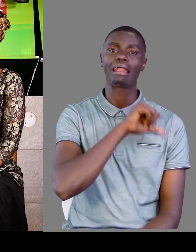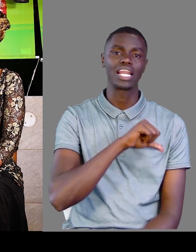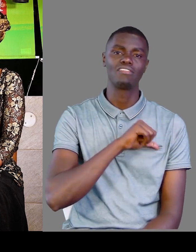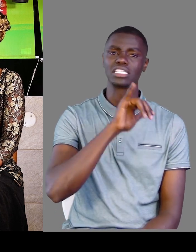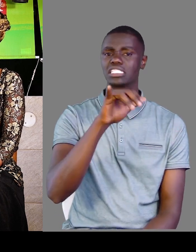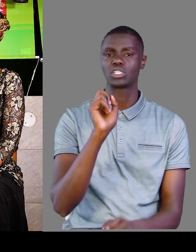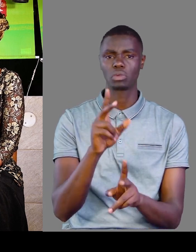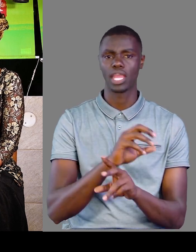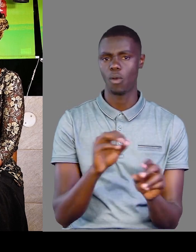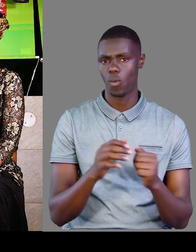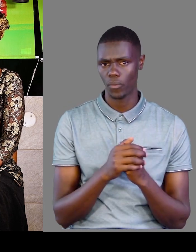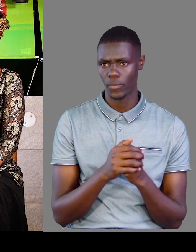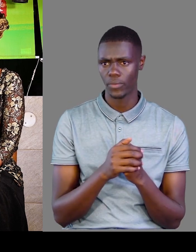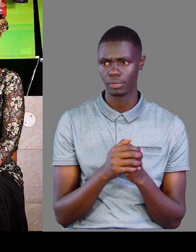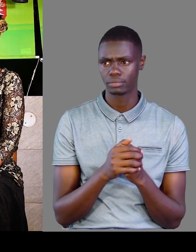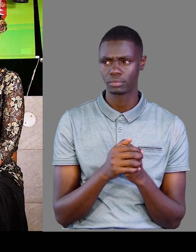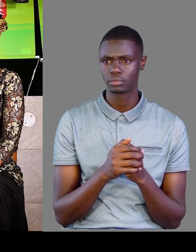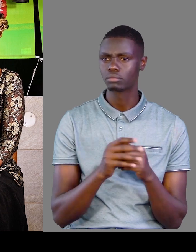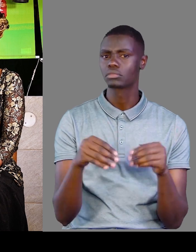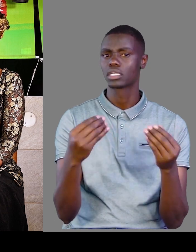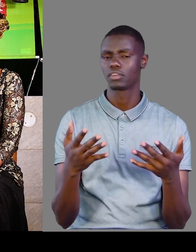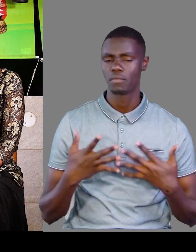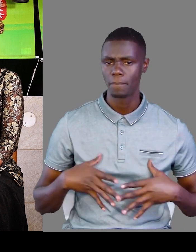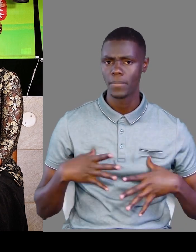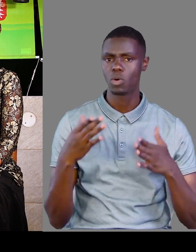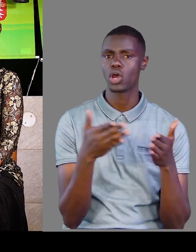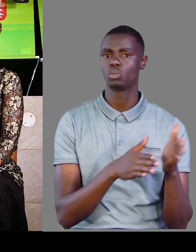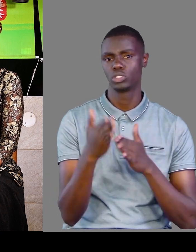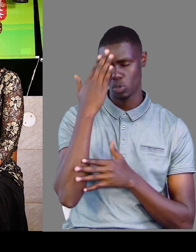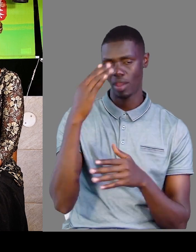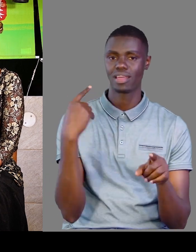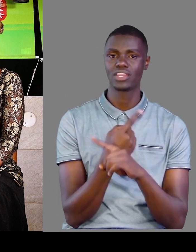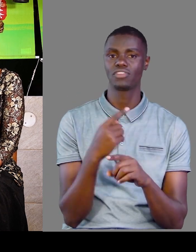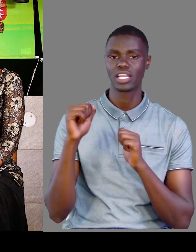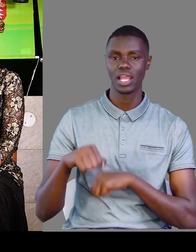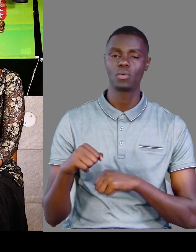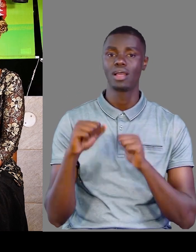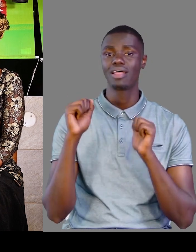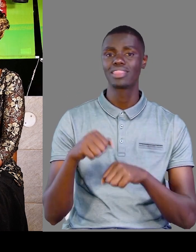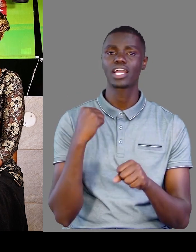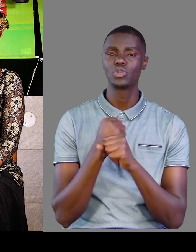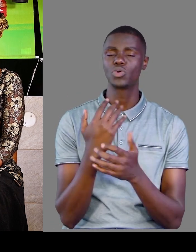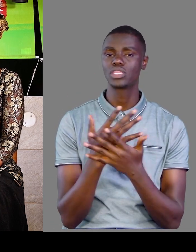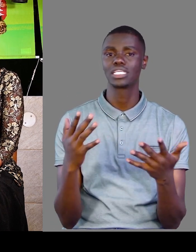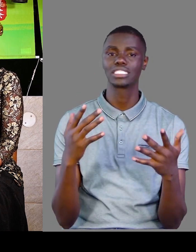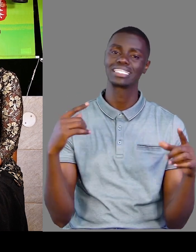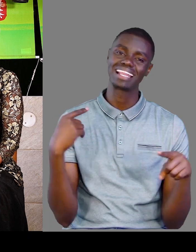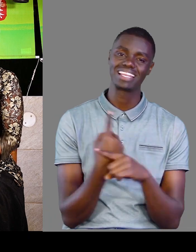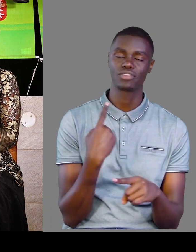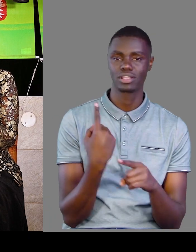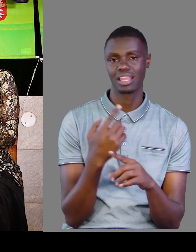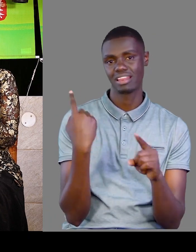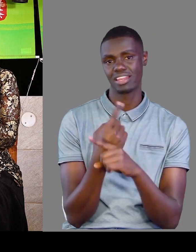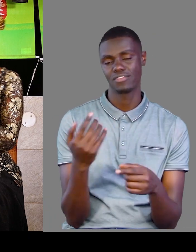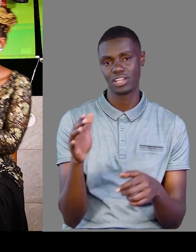think they should just give these people a chance, because they're differently abled and they're able to do things differently in different spaces.